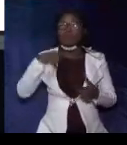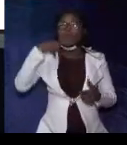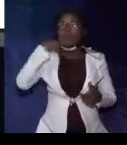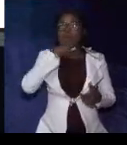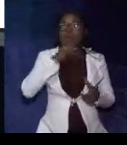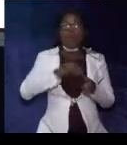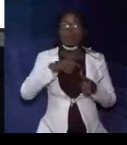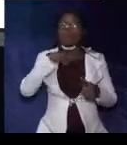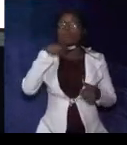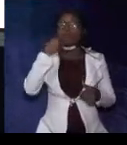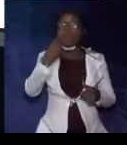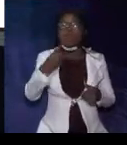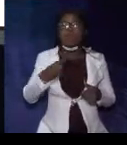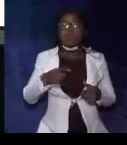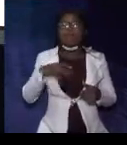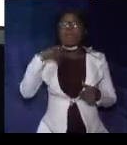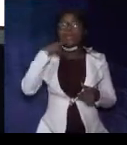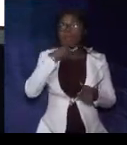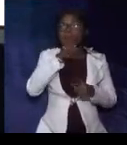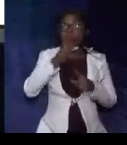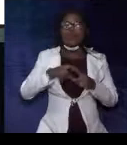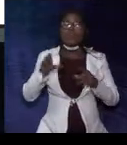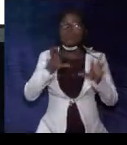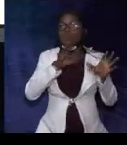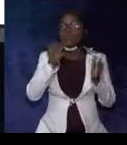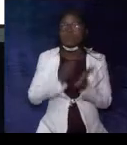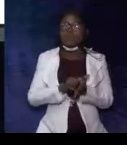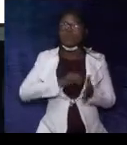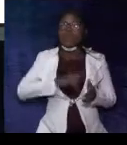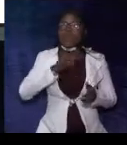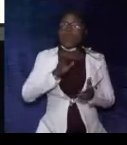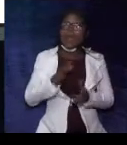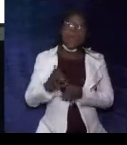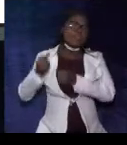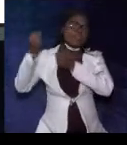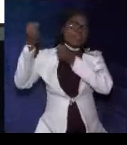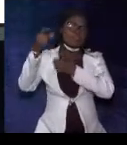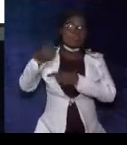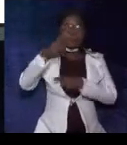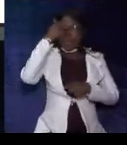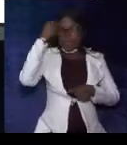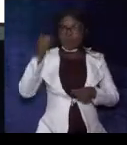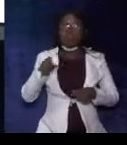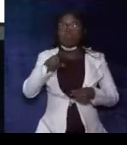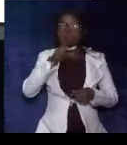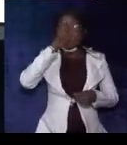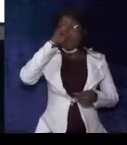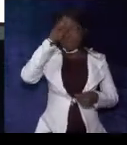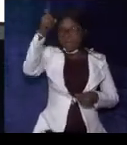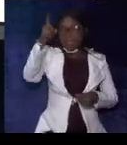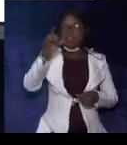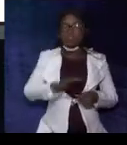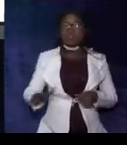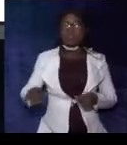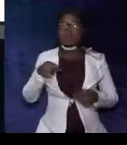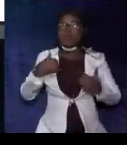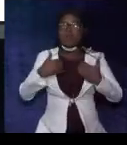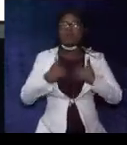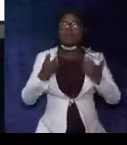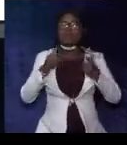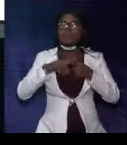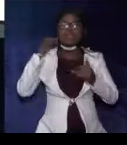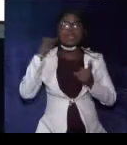it is not good to lie or to tell lies. Will you do that? I trust you because you are